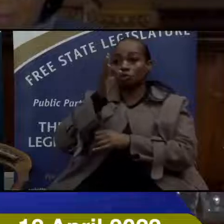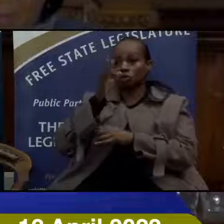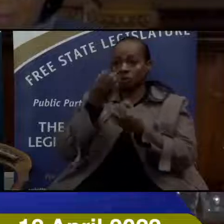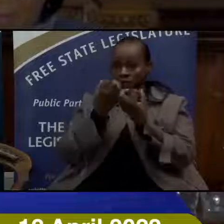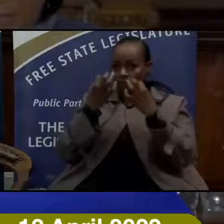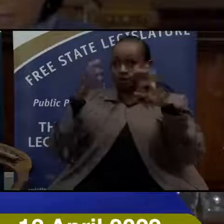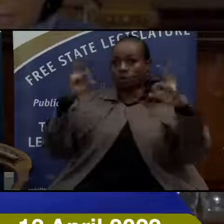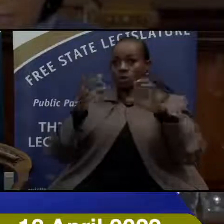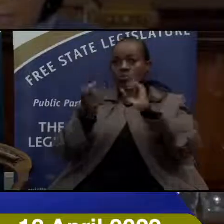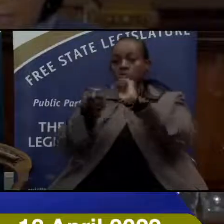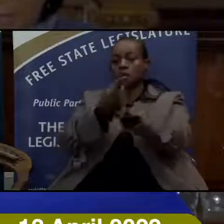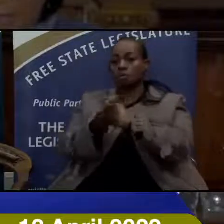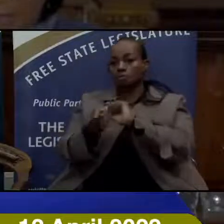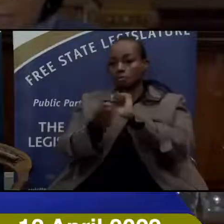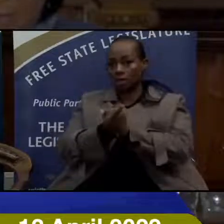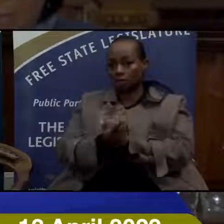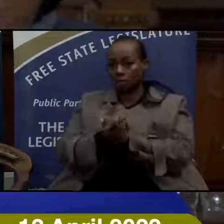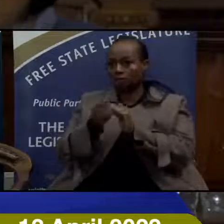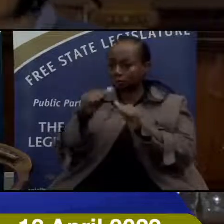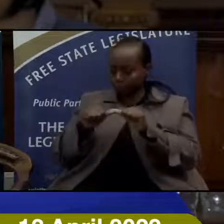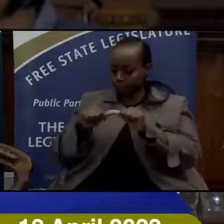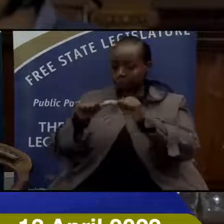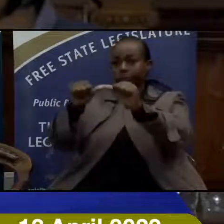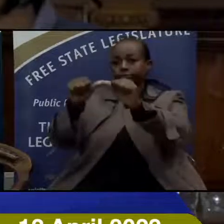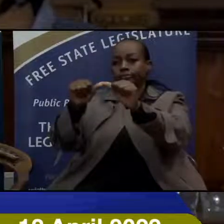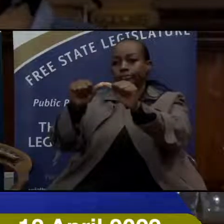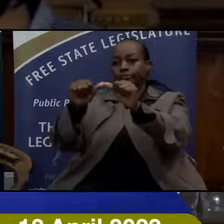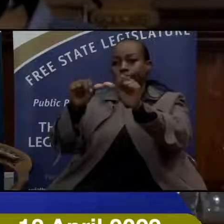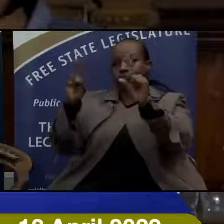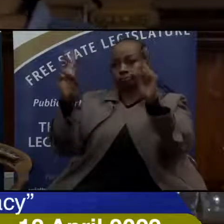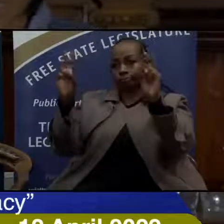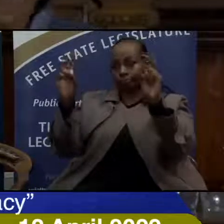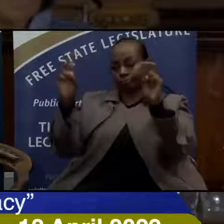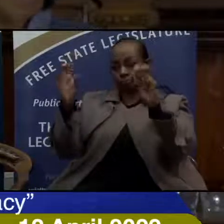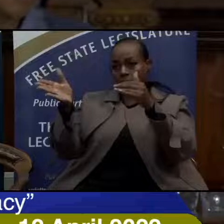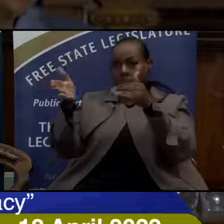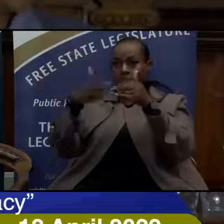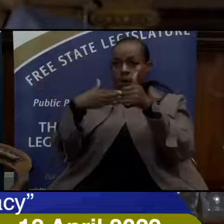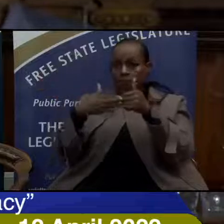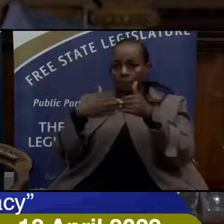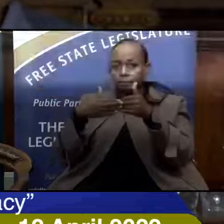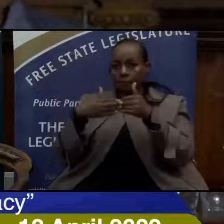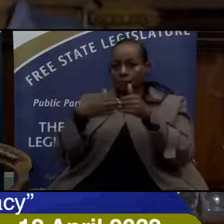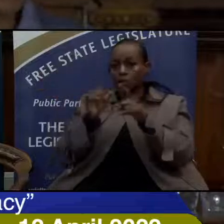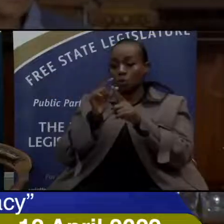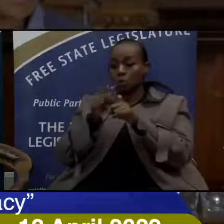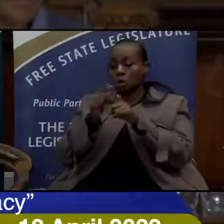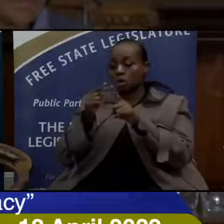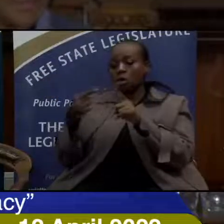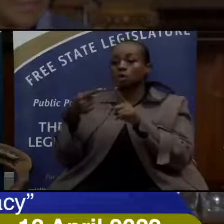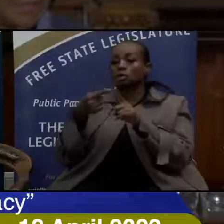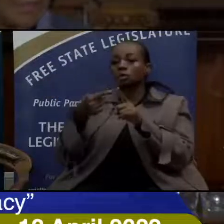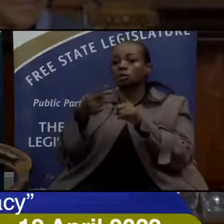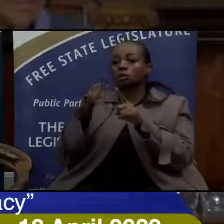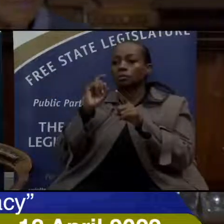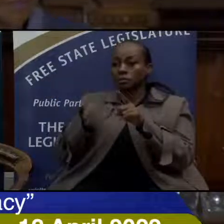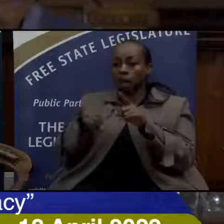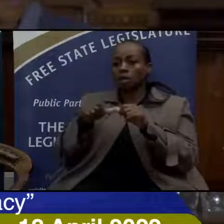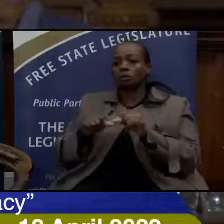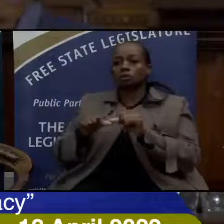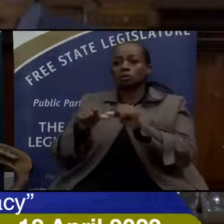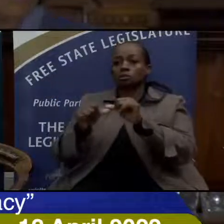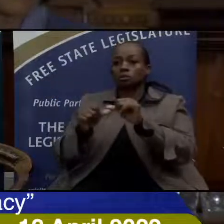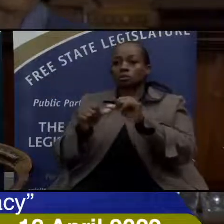freedom." Aluta continua, close quote. These words must continue to